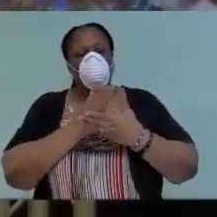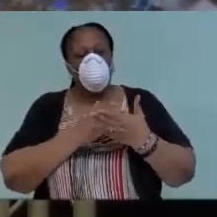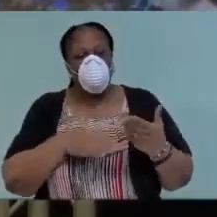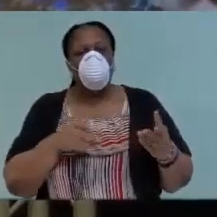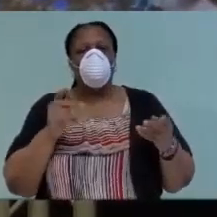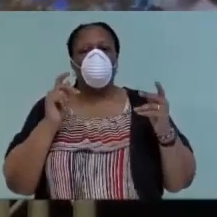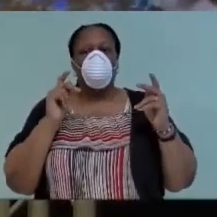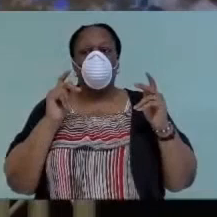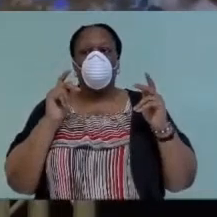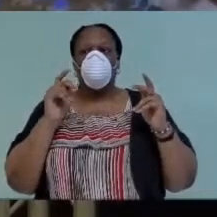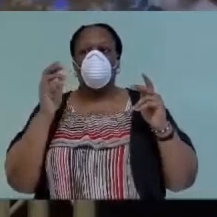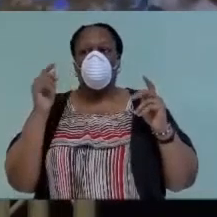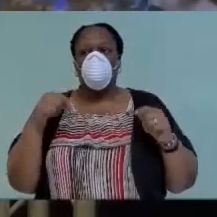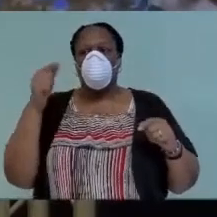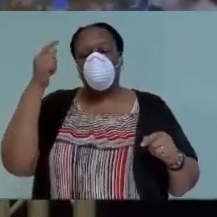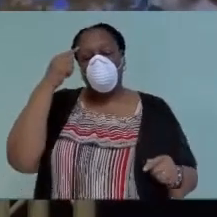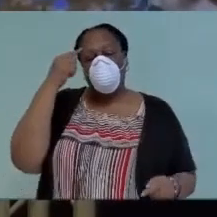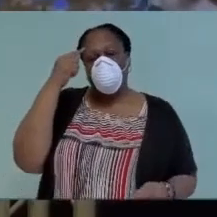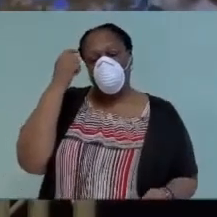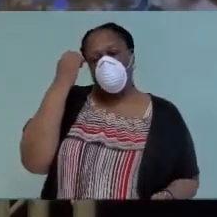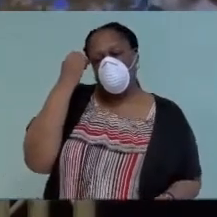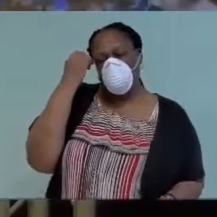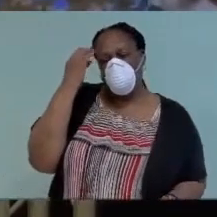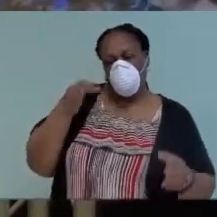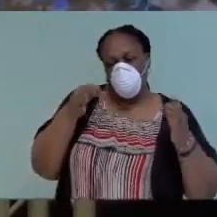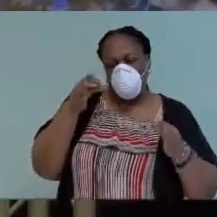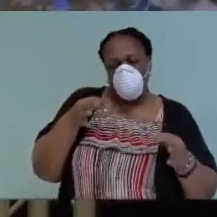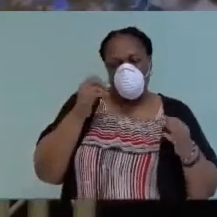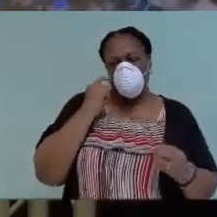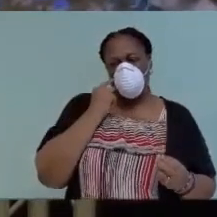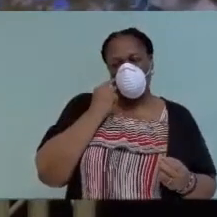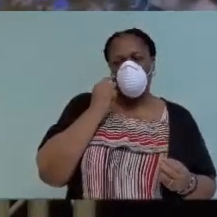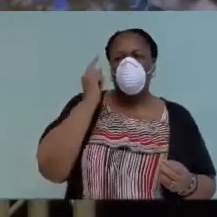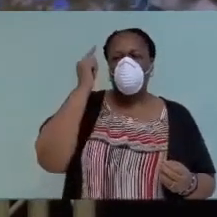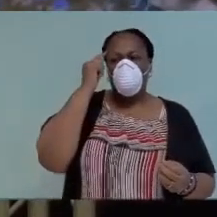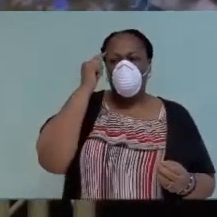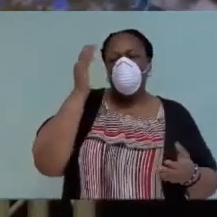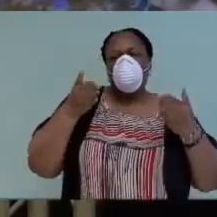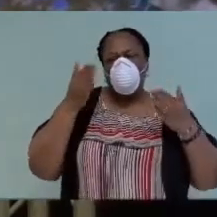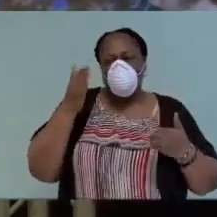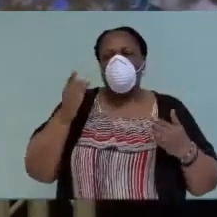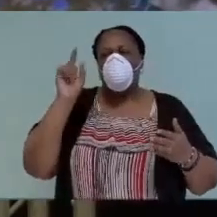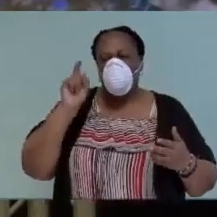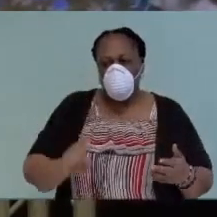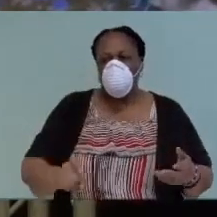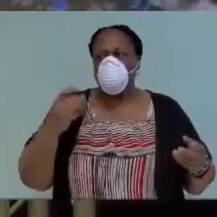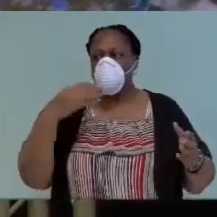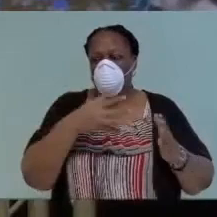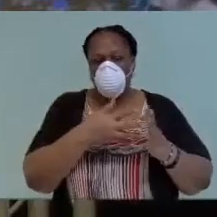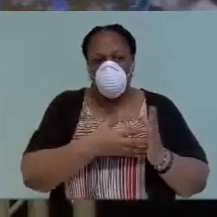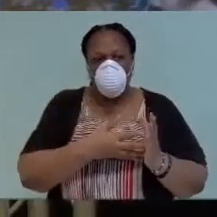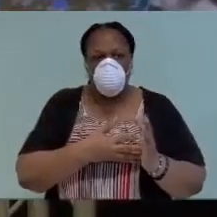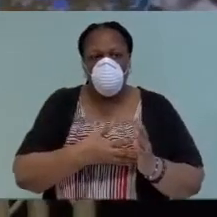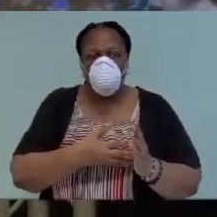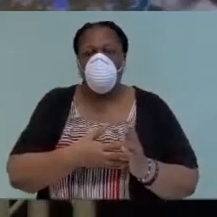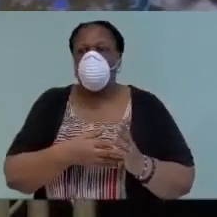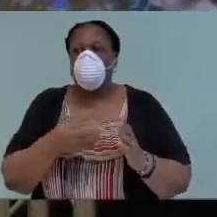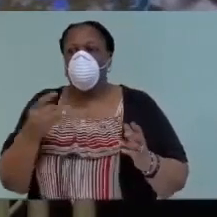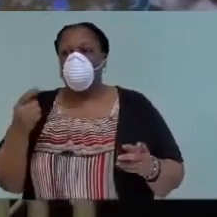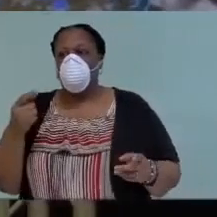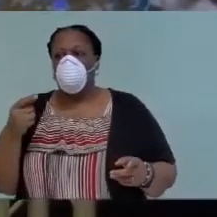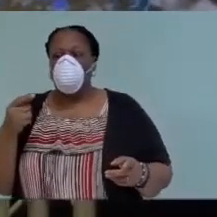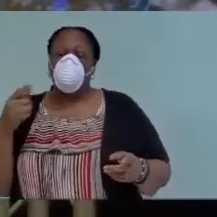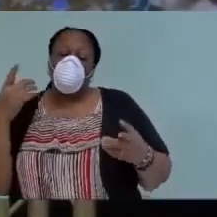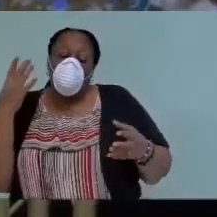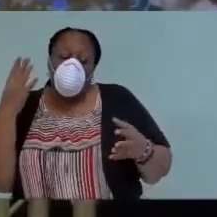has signs and symptoms compatible with COVID-19, and whether the patient should be tested is based on priorities.